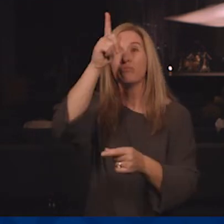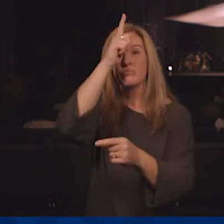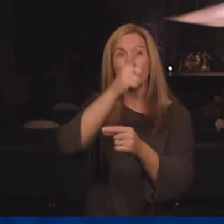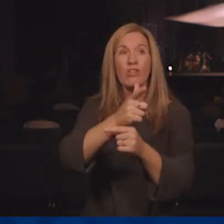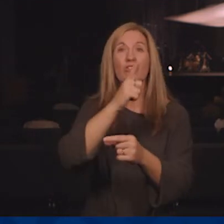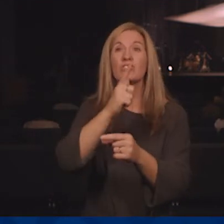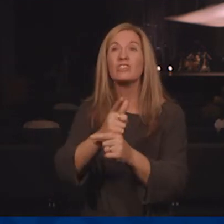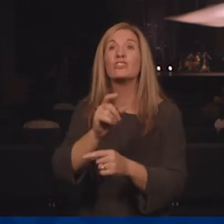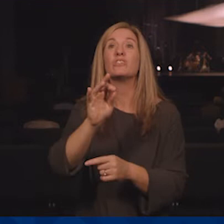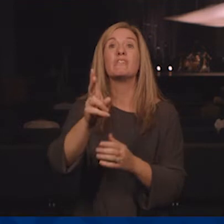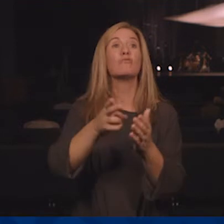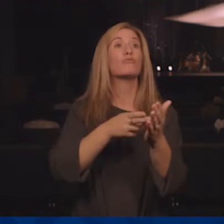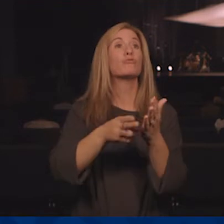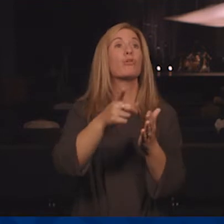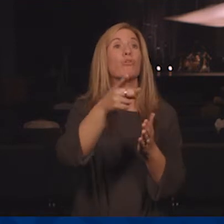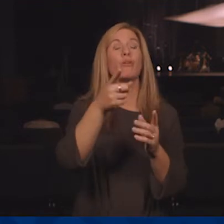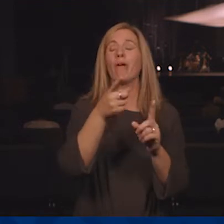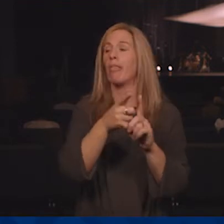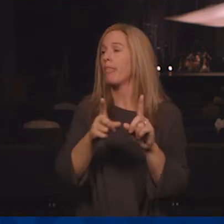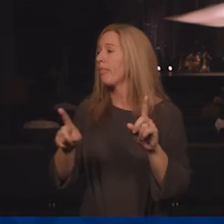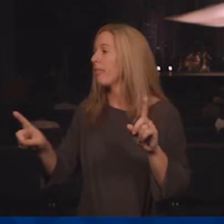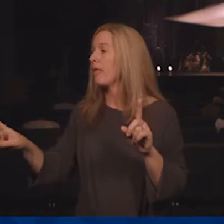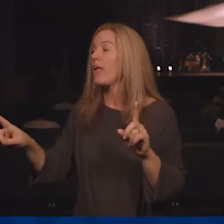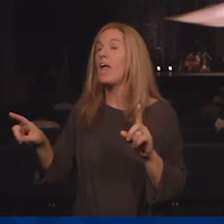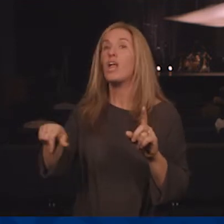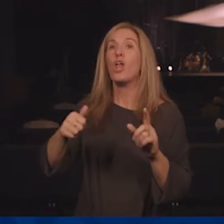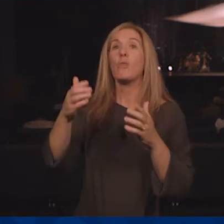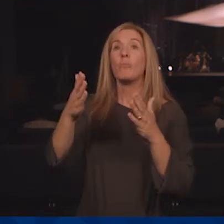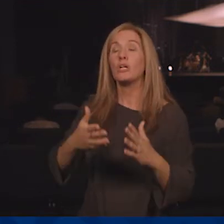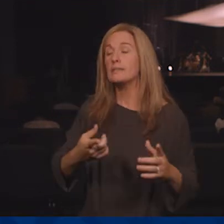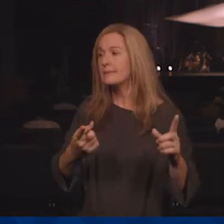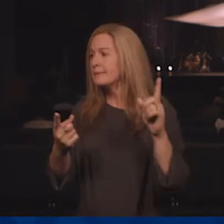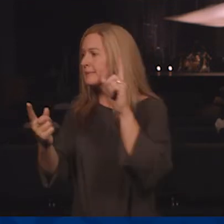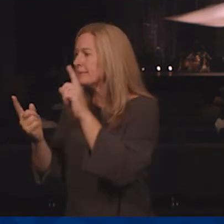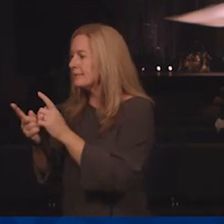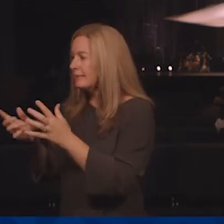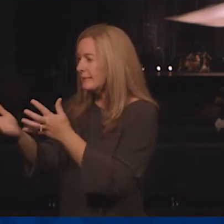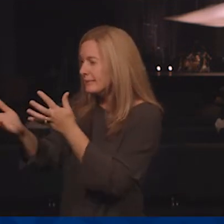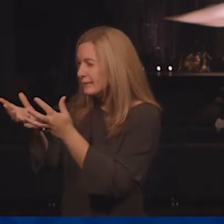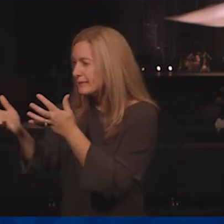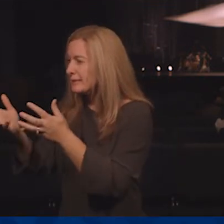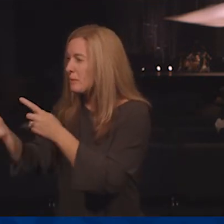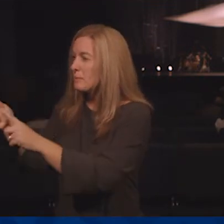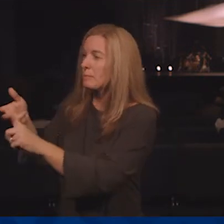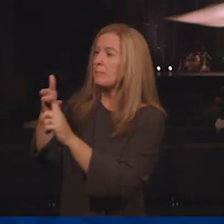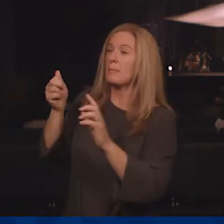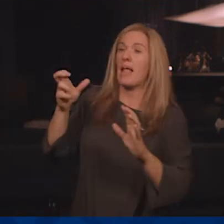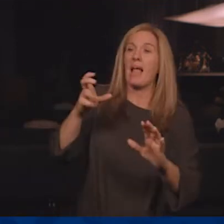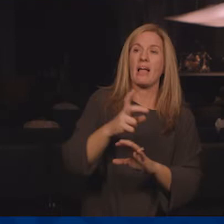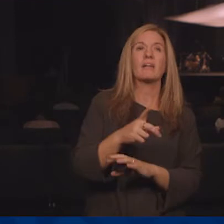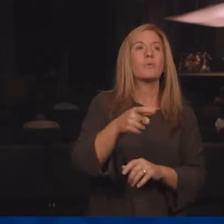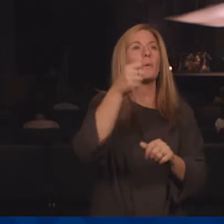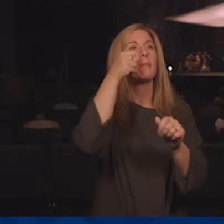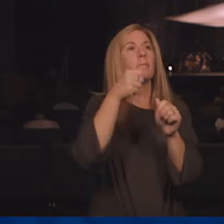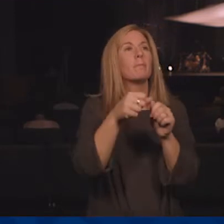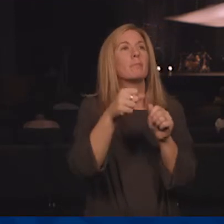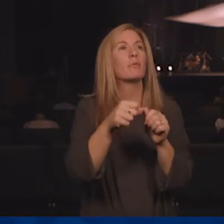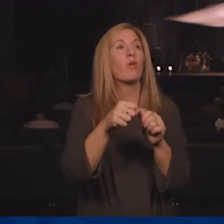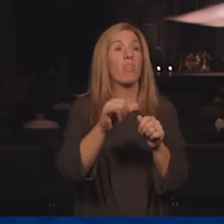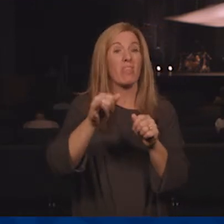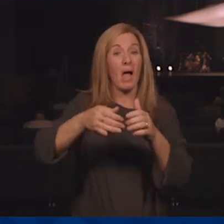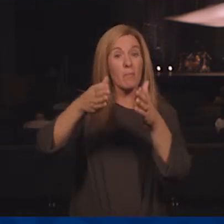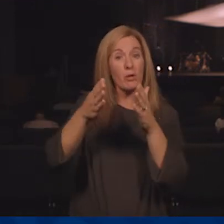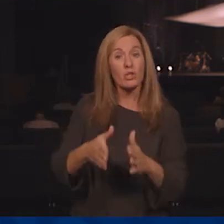wander from the truth and someone should bring that person back, remember this. Whoever turns a sinner from the error of their way